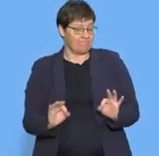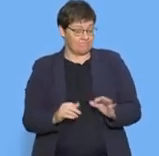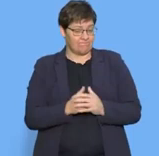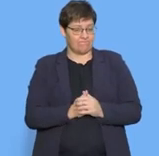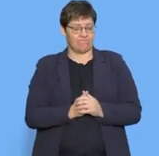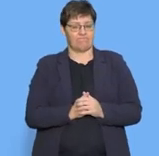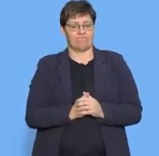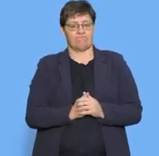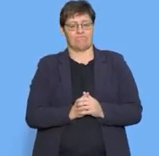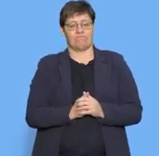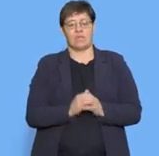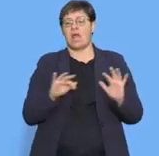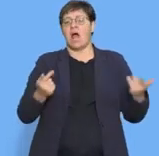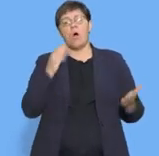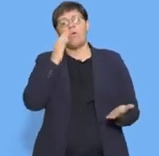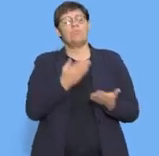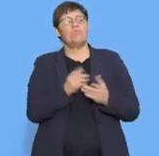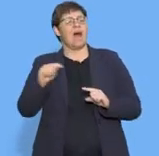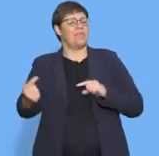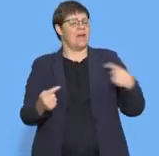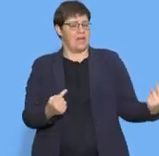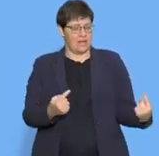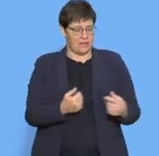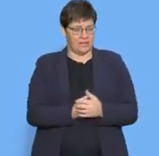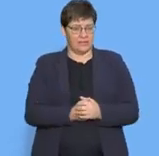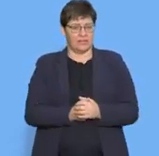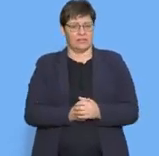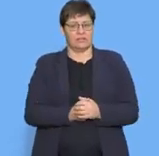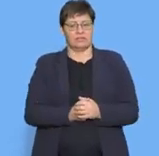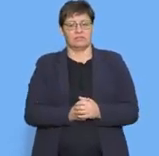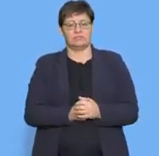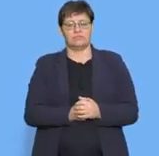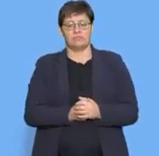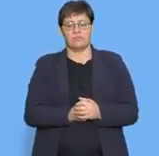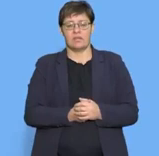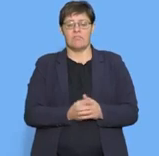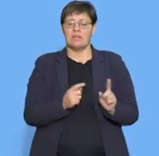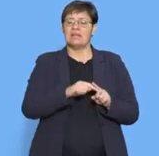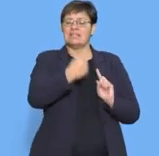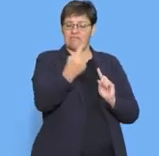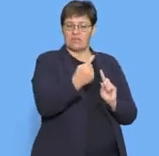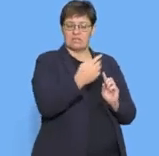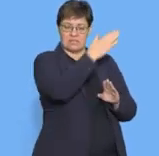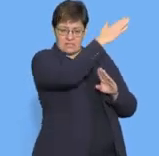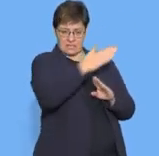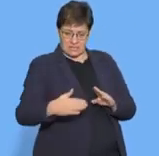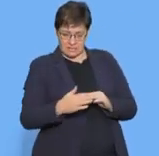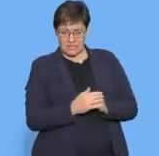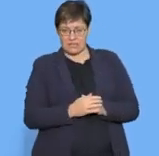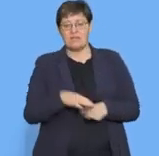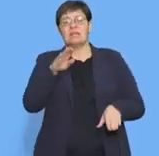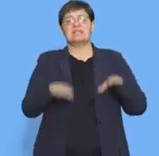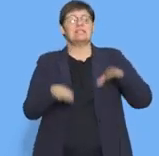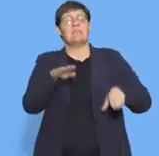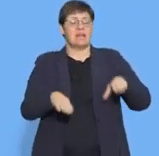Right, so how do we prove the other versions of it? We can just draw a different altitude, so we can just use